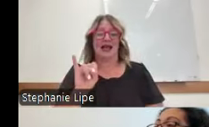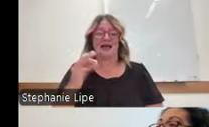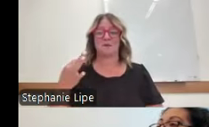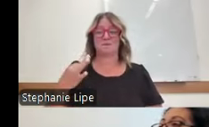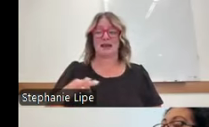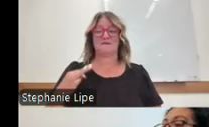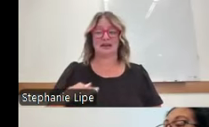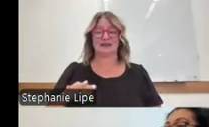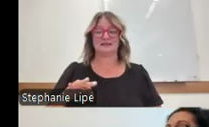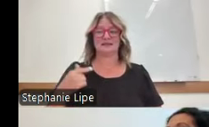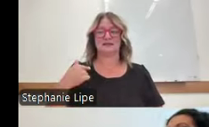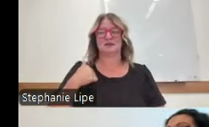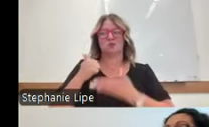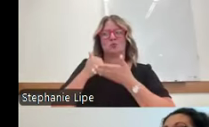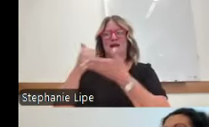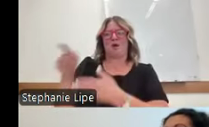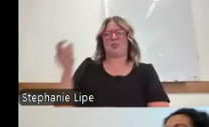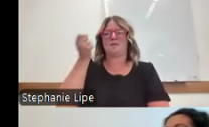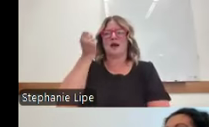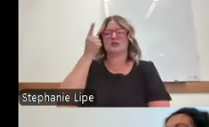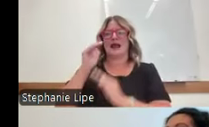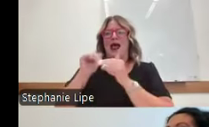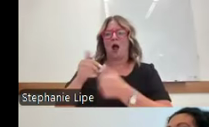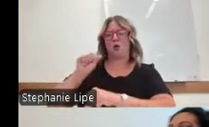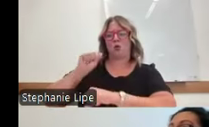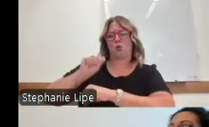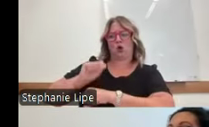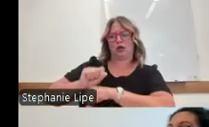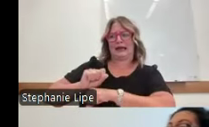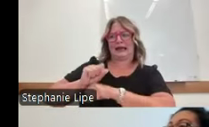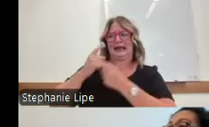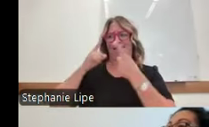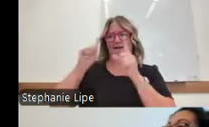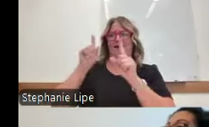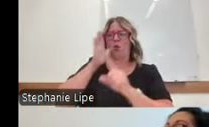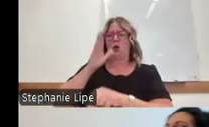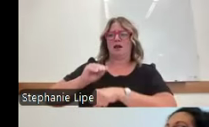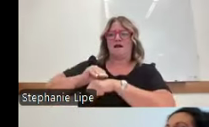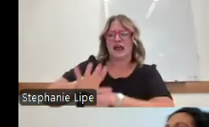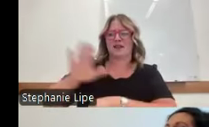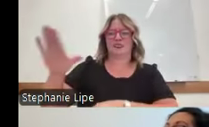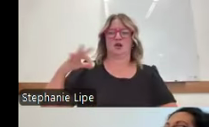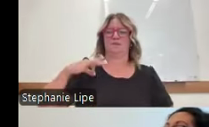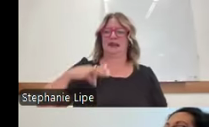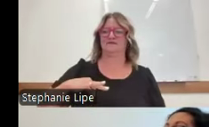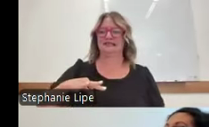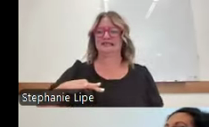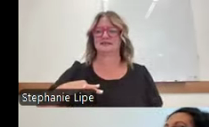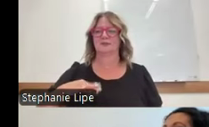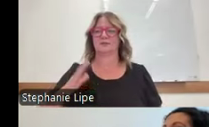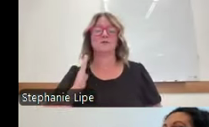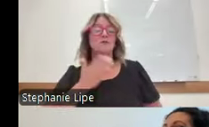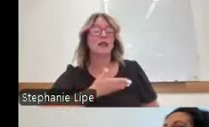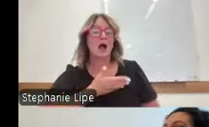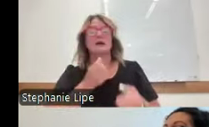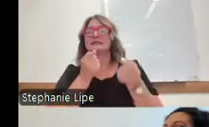Security income or Social Security disability income, SSI, SSDI. And while they're working, they will make sure